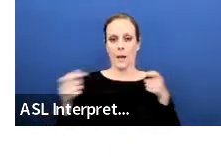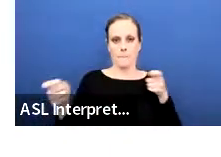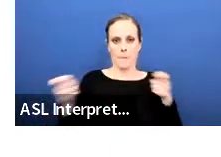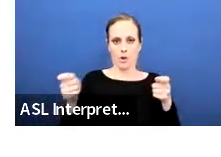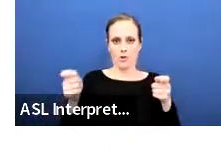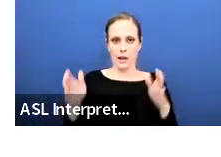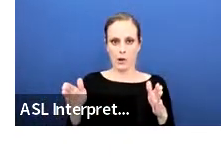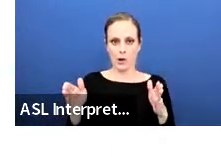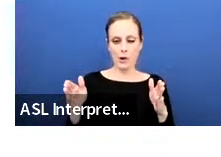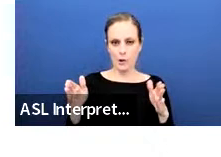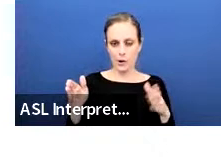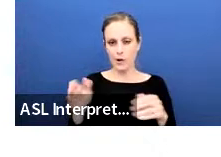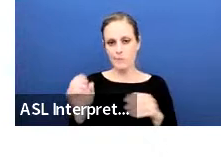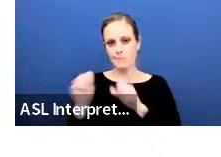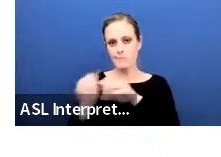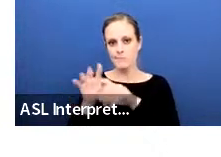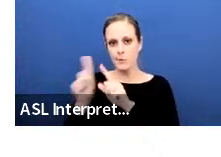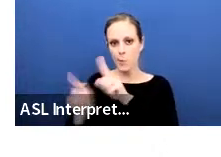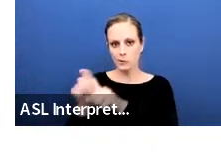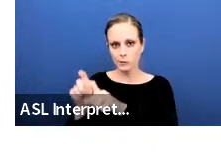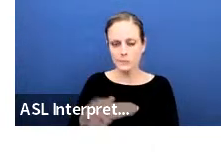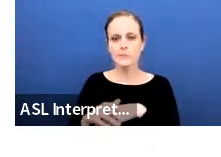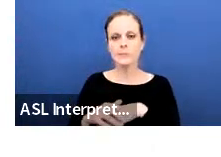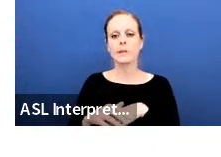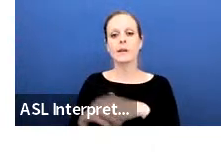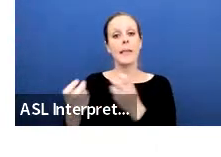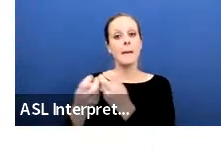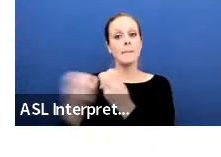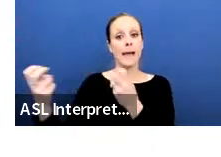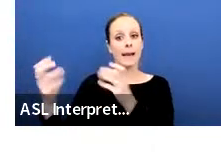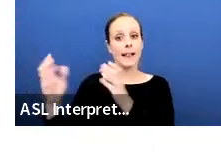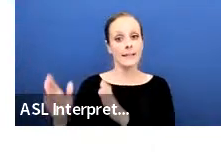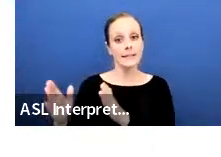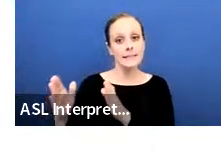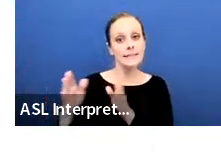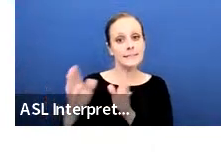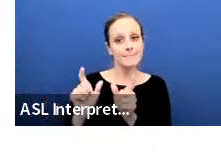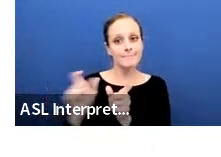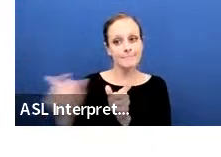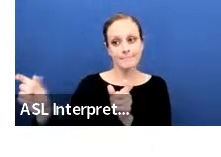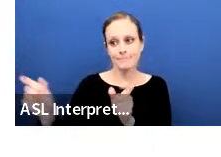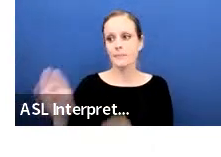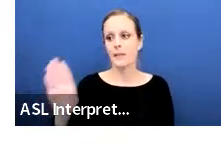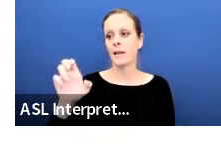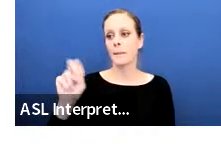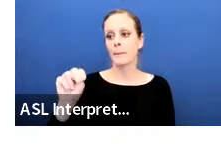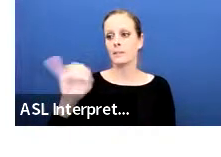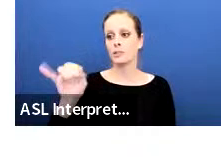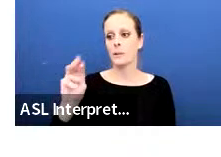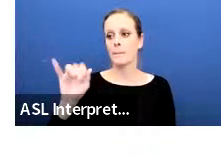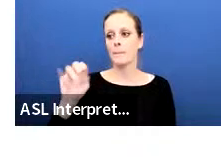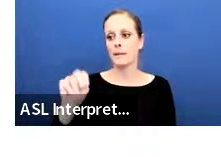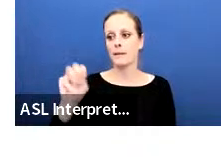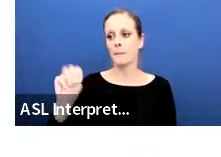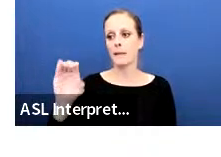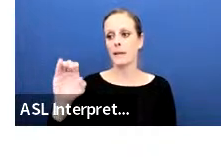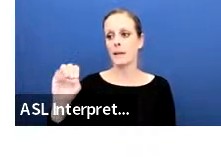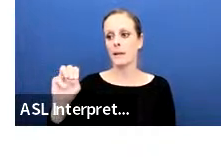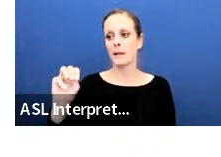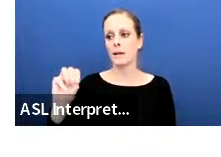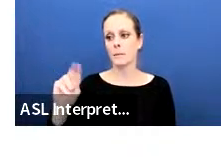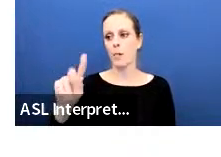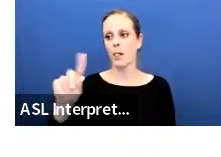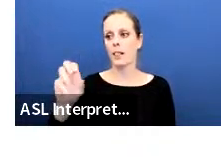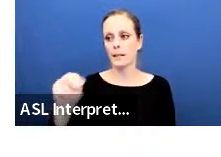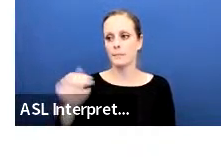And I will be recognizing our panelists here. Benjamin McMullen, pronouns he, him, systems